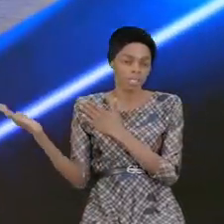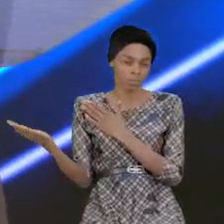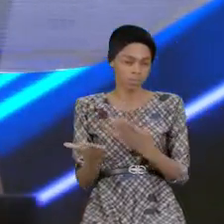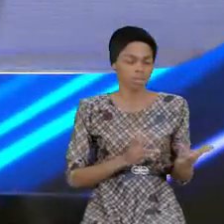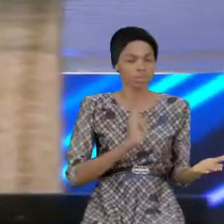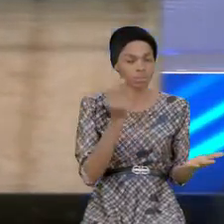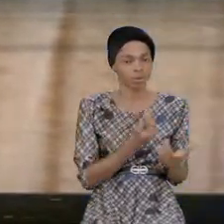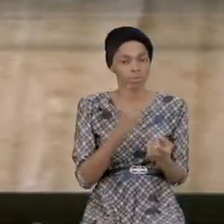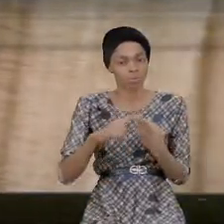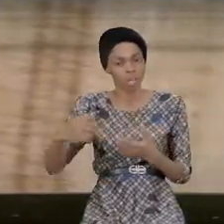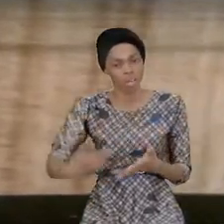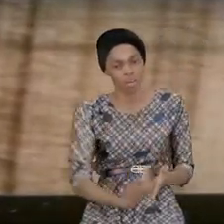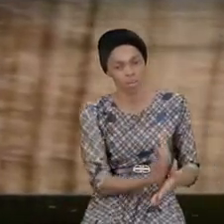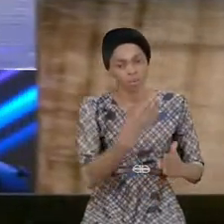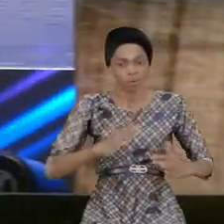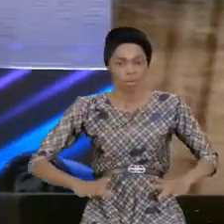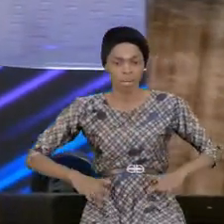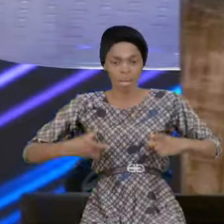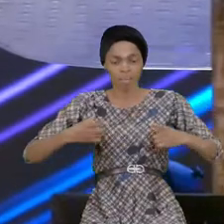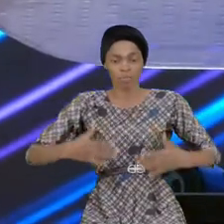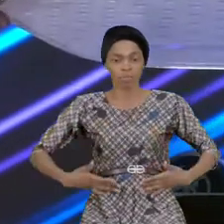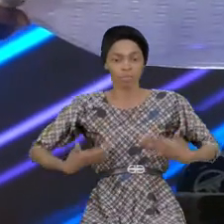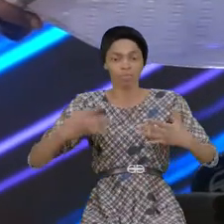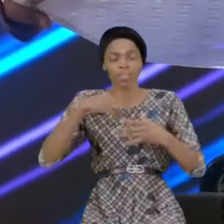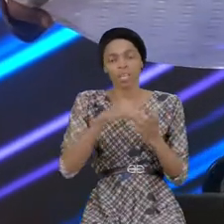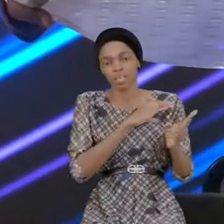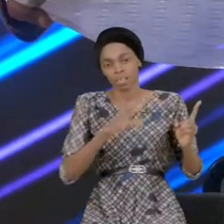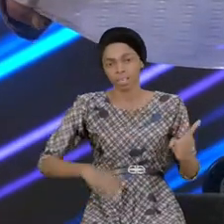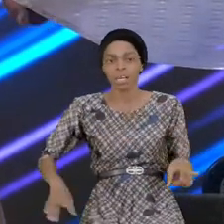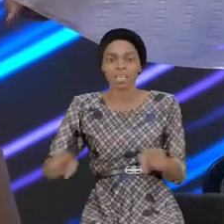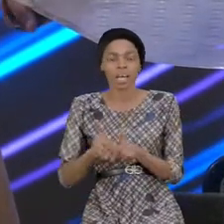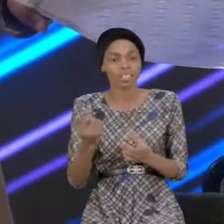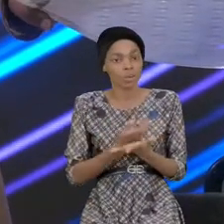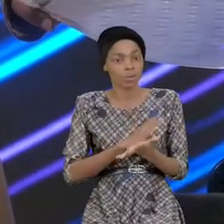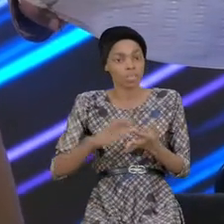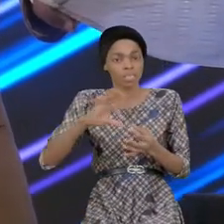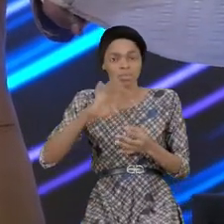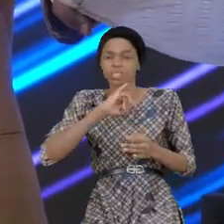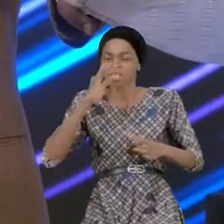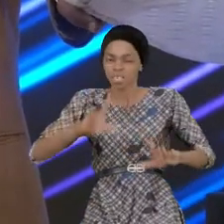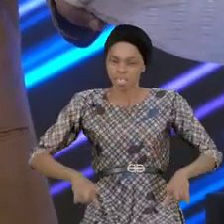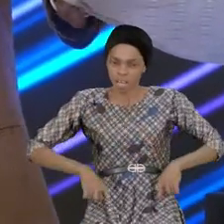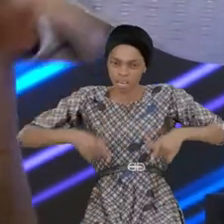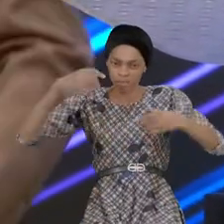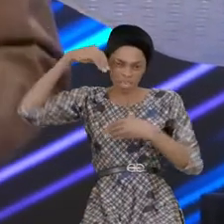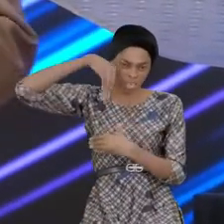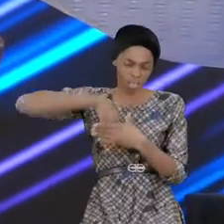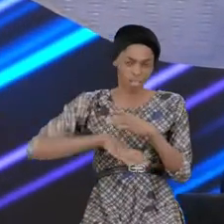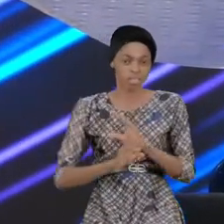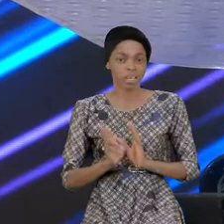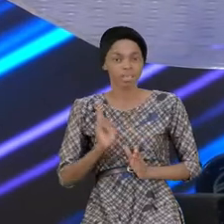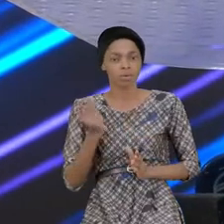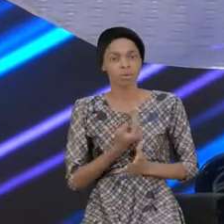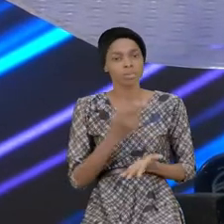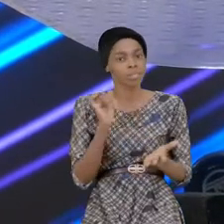life in Christ. And as the Spirit is resident within us, living within us,